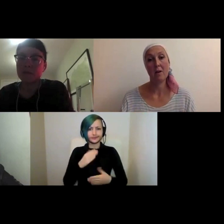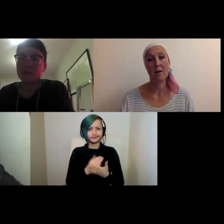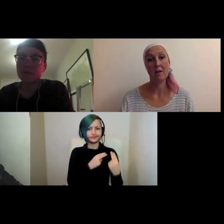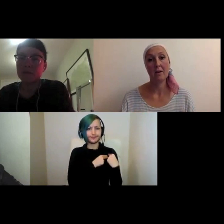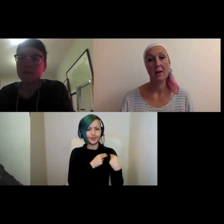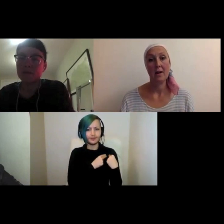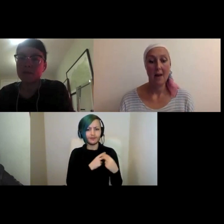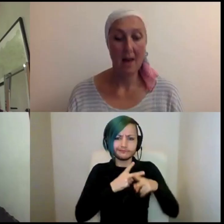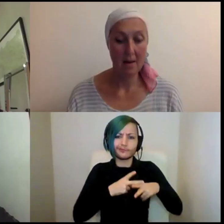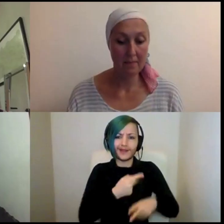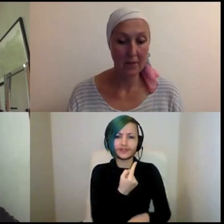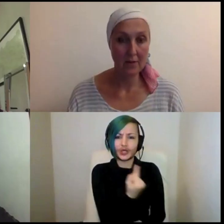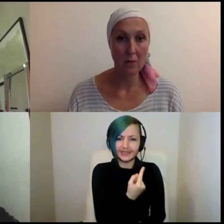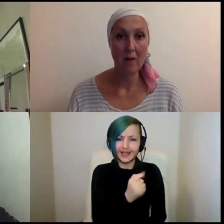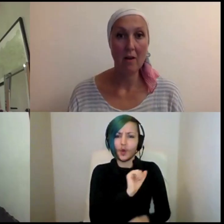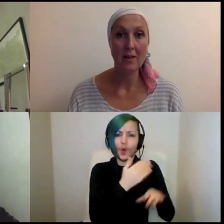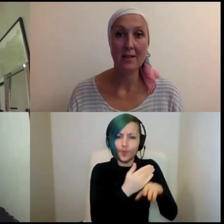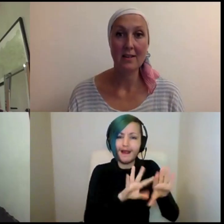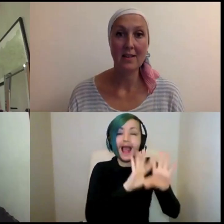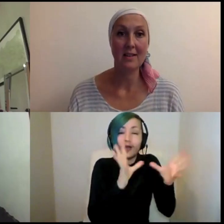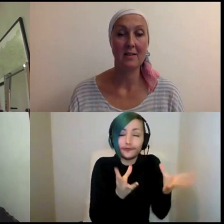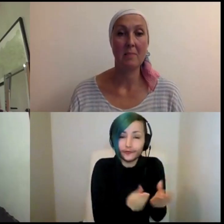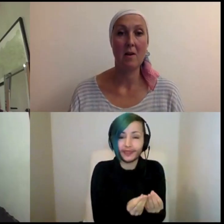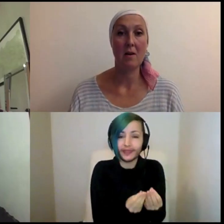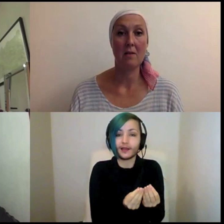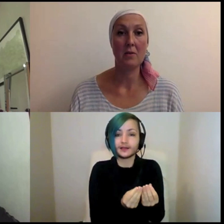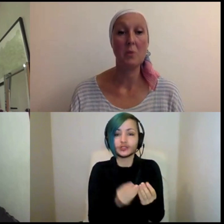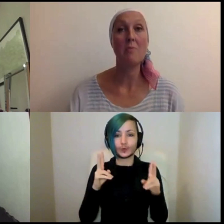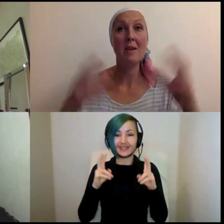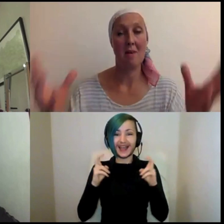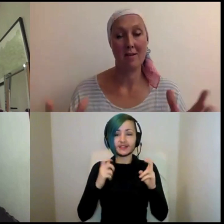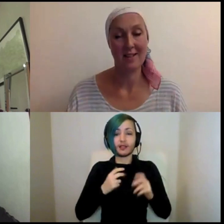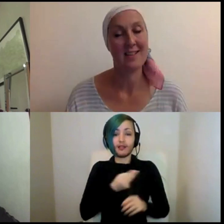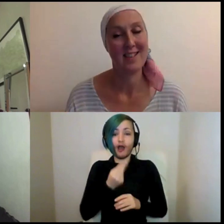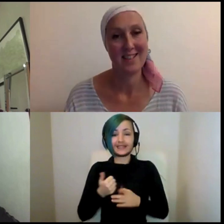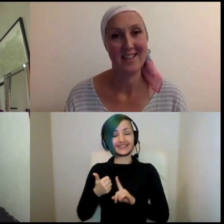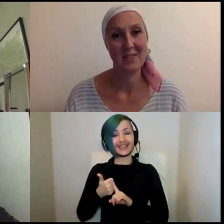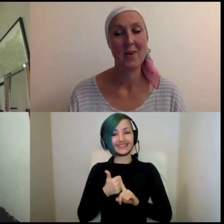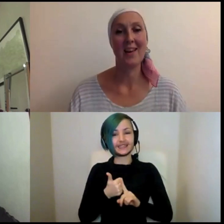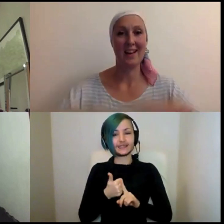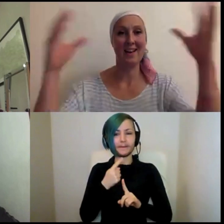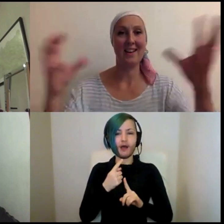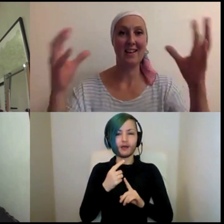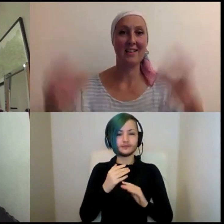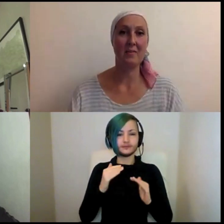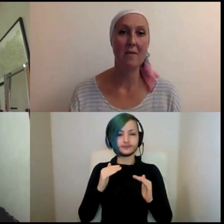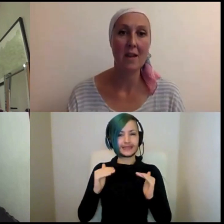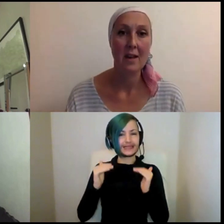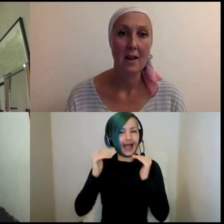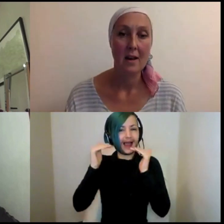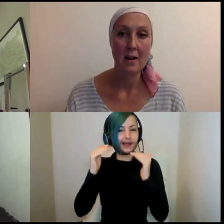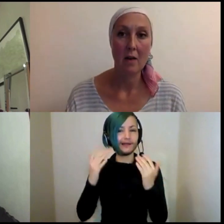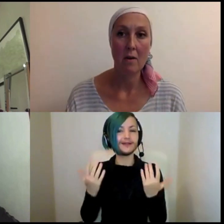her work. So we are artist assistants, but supreme artist assistants working at a